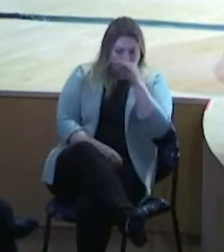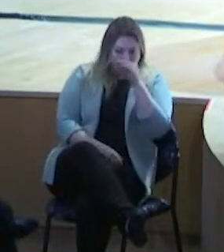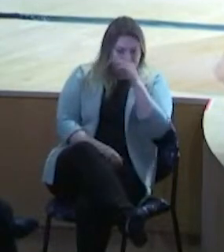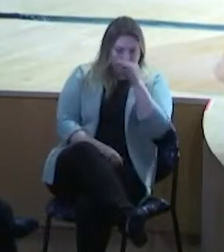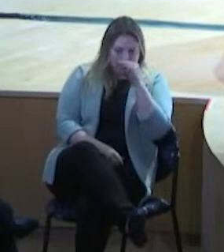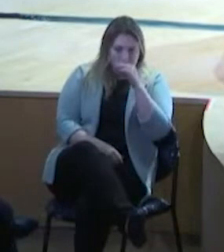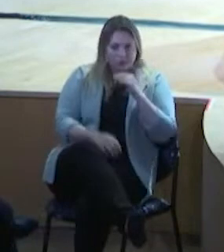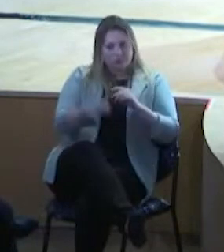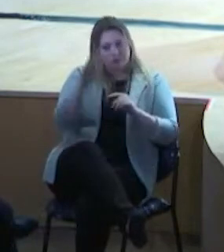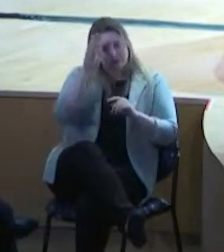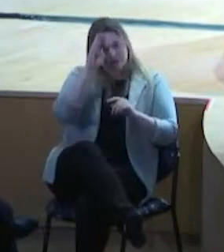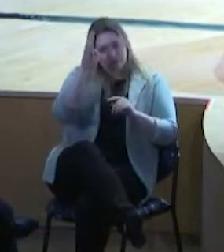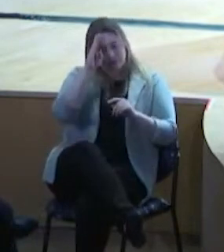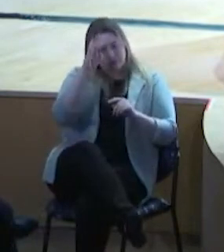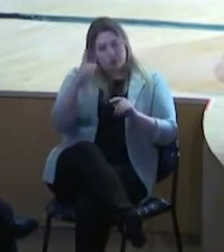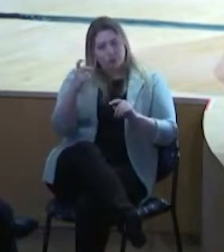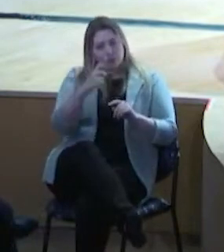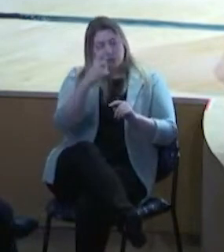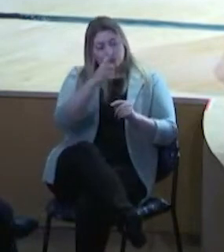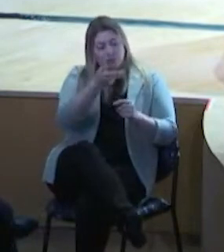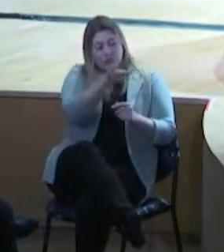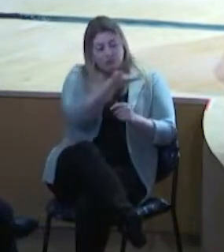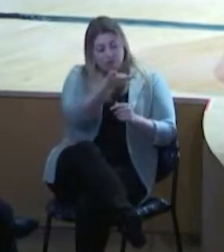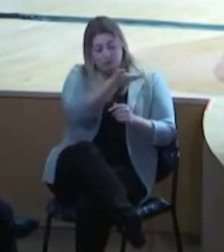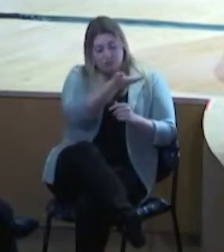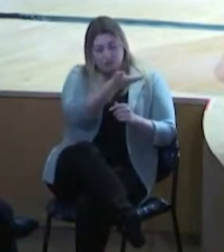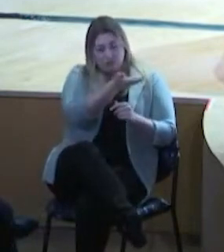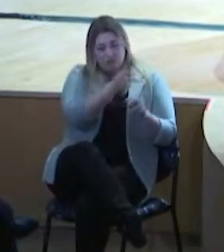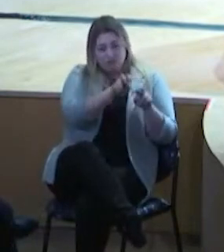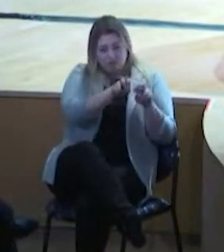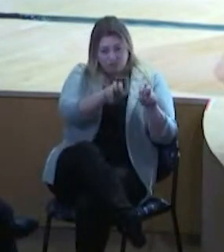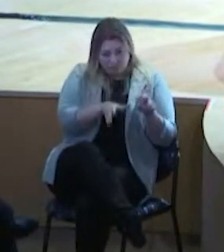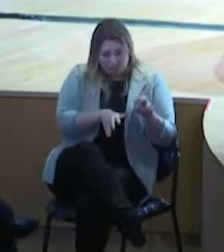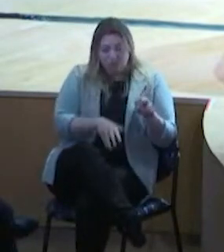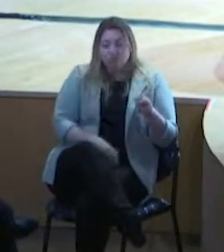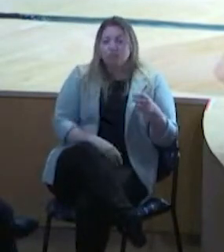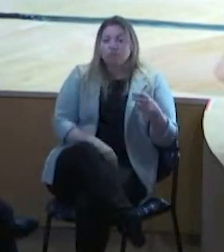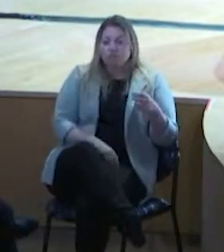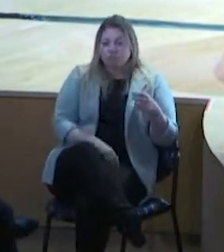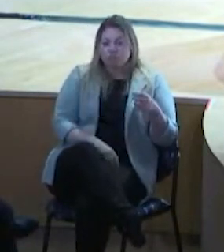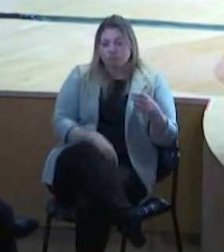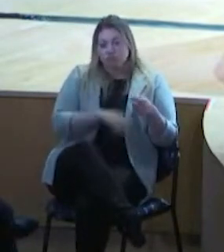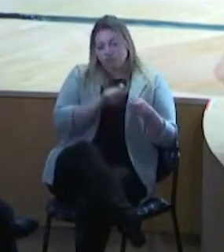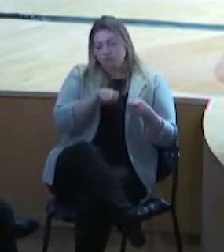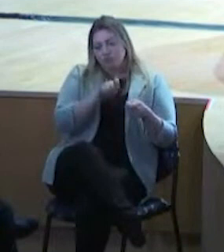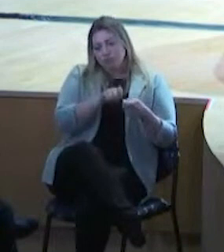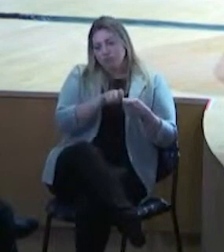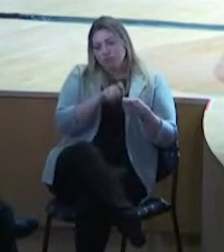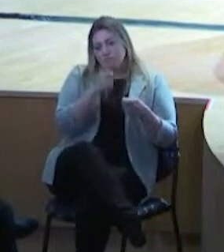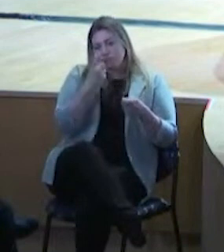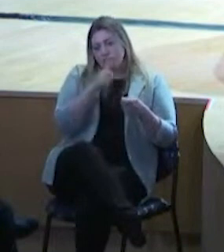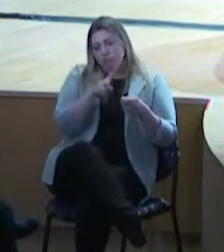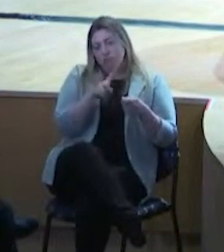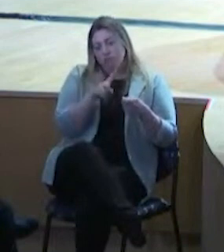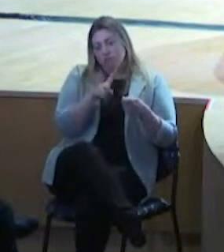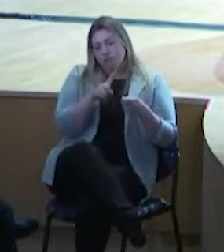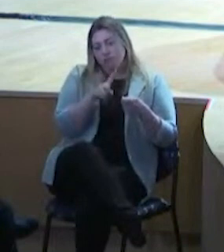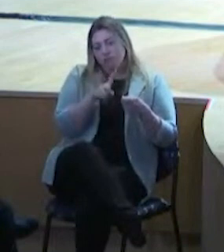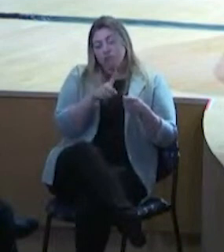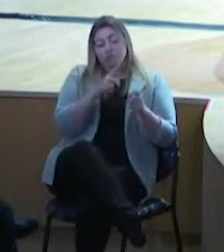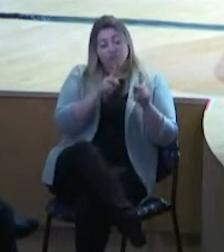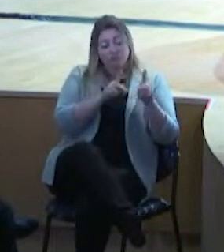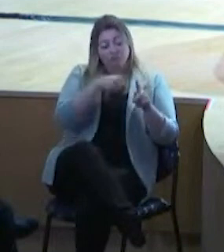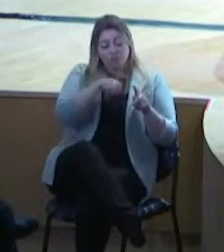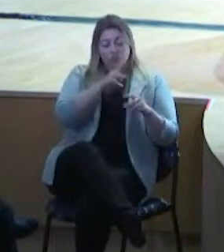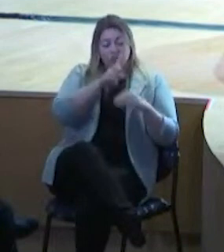Hi. I guess this is a question for the three of the panelists, especially the ones who were speaking about